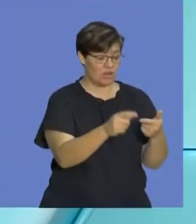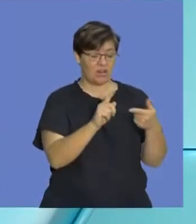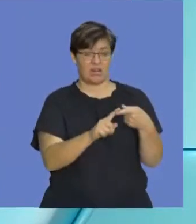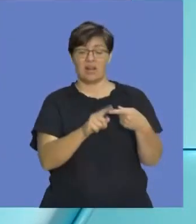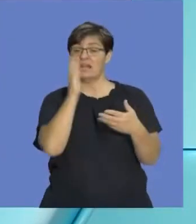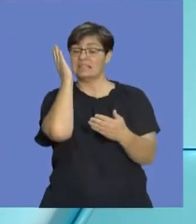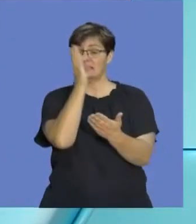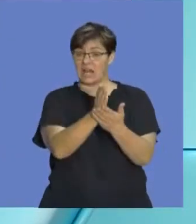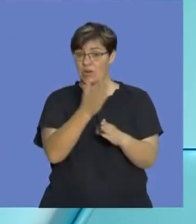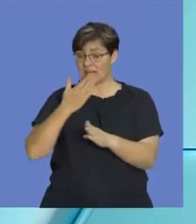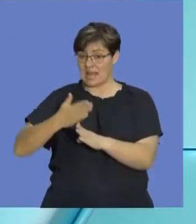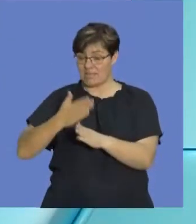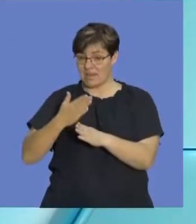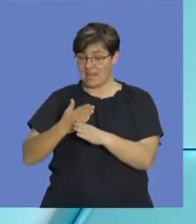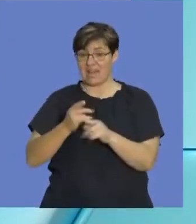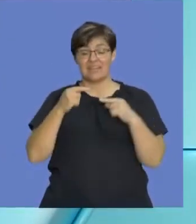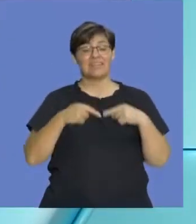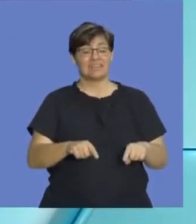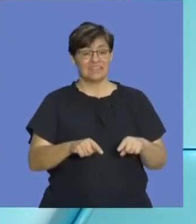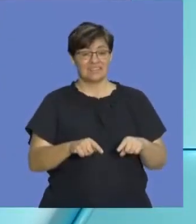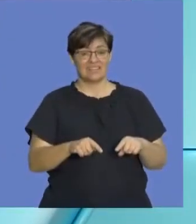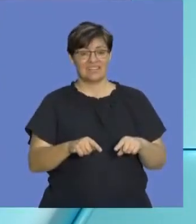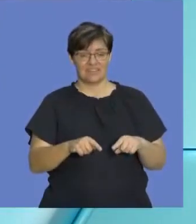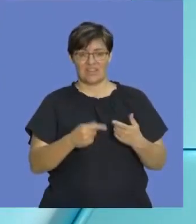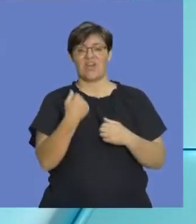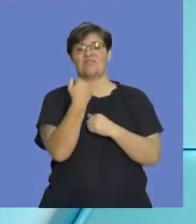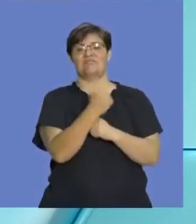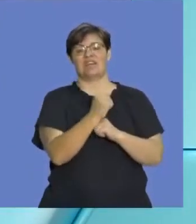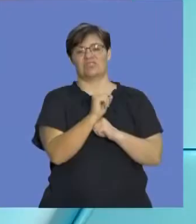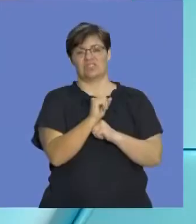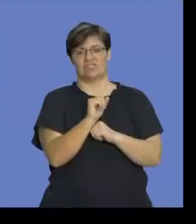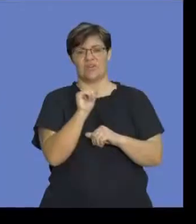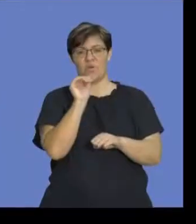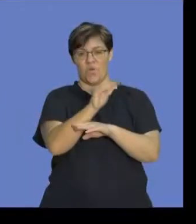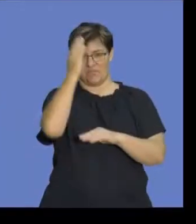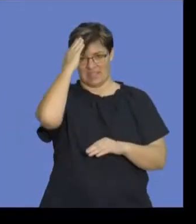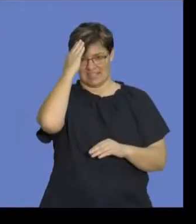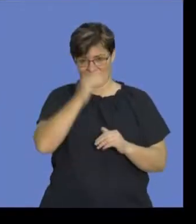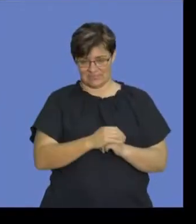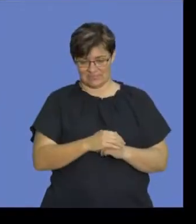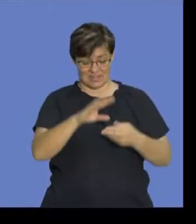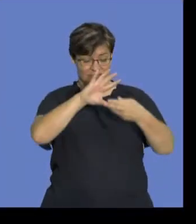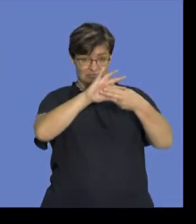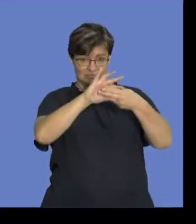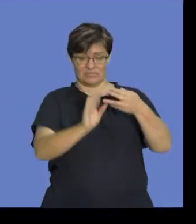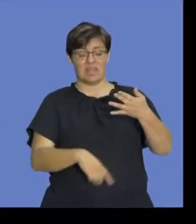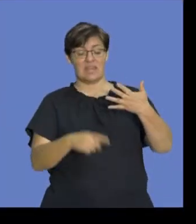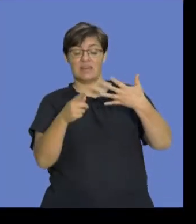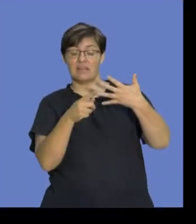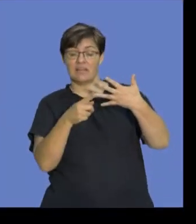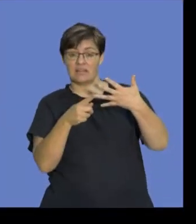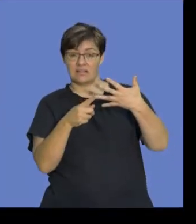labor, and the factory overheads. Okay, then we went on to 2 new